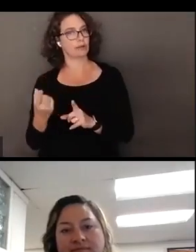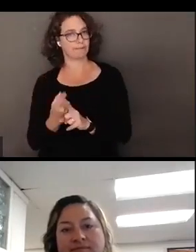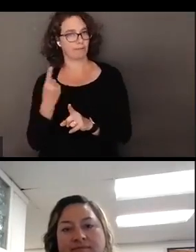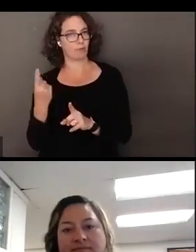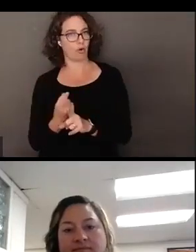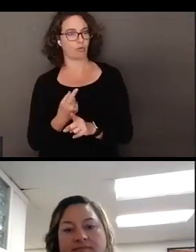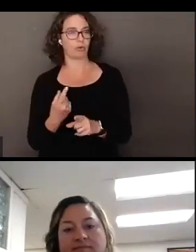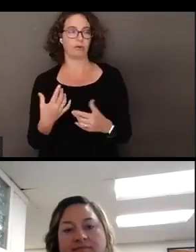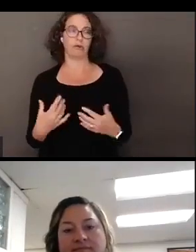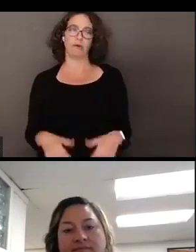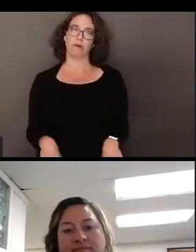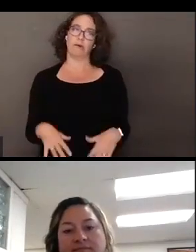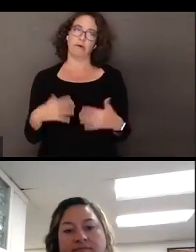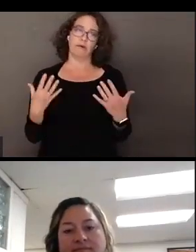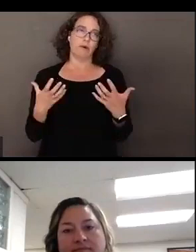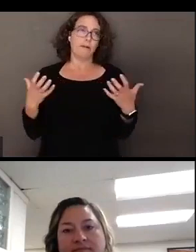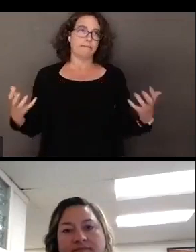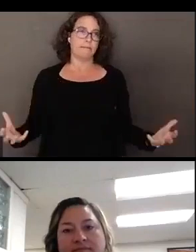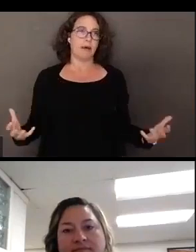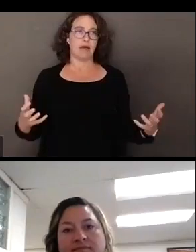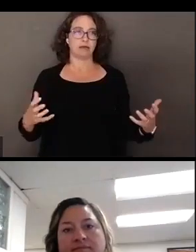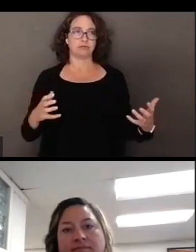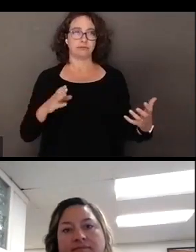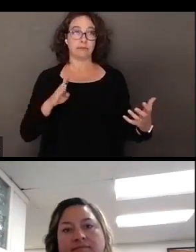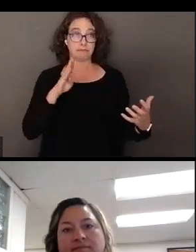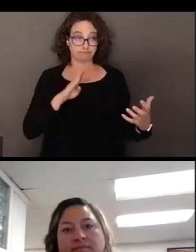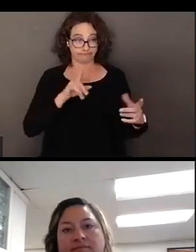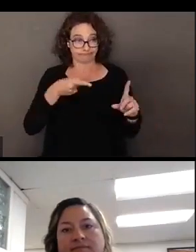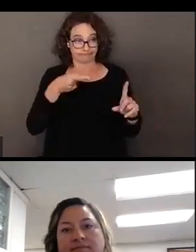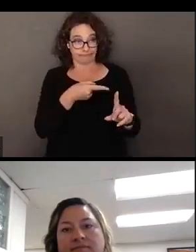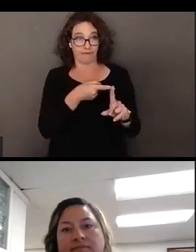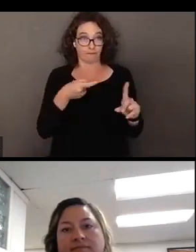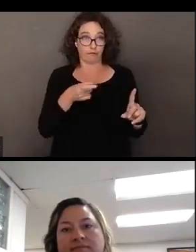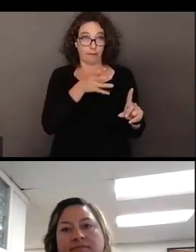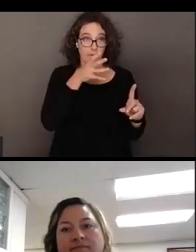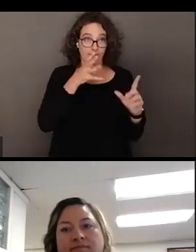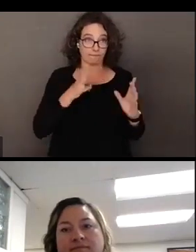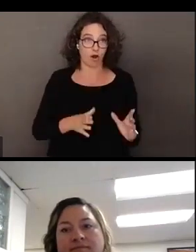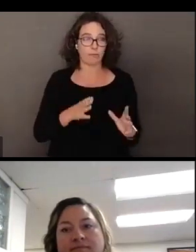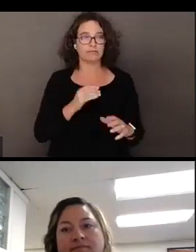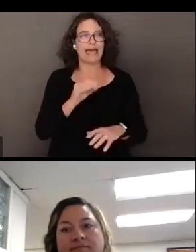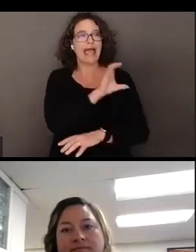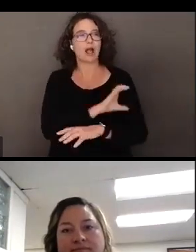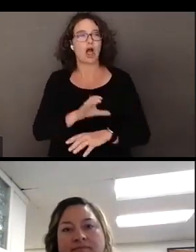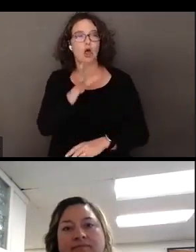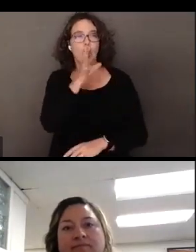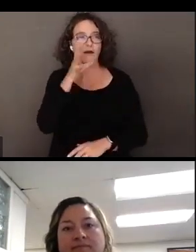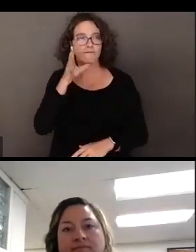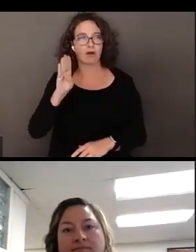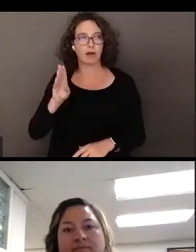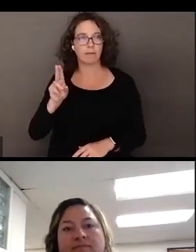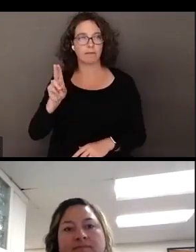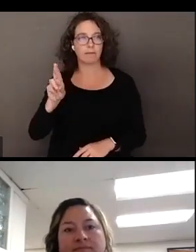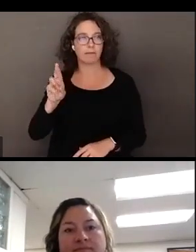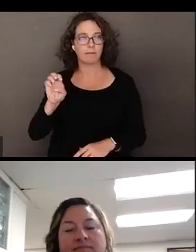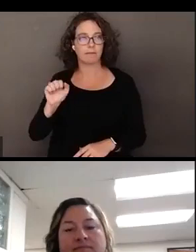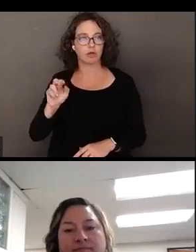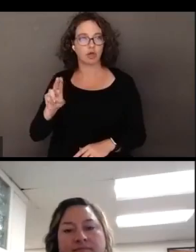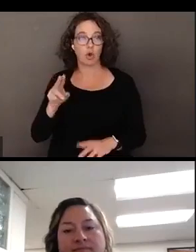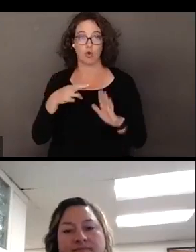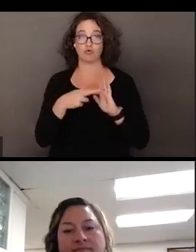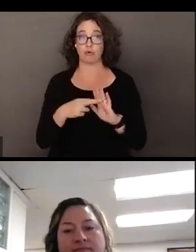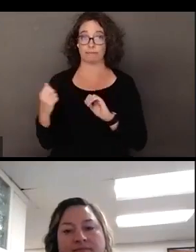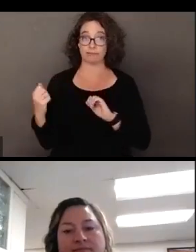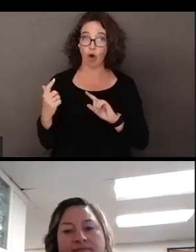of that is shaped by farmers and ranchers, and Colorado Farm Bureau represents all of them.